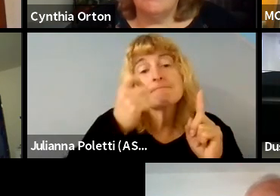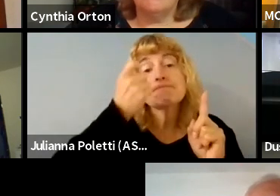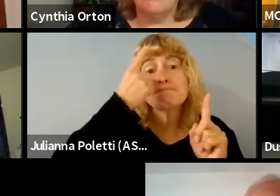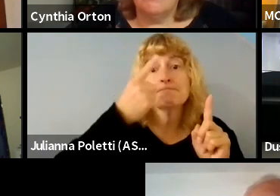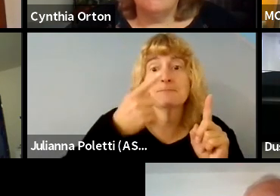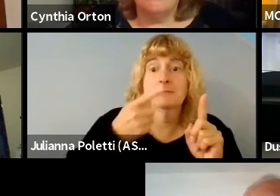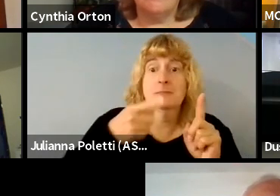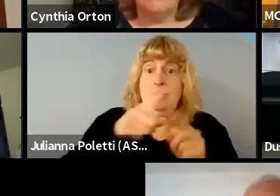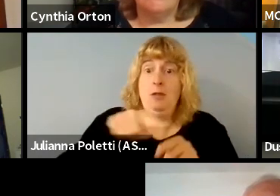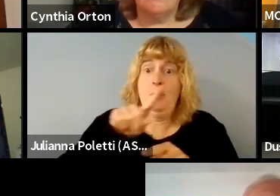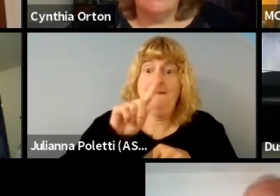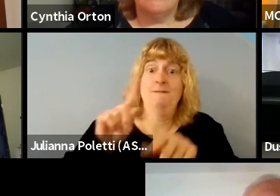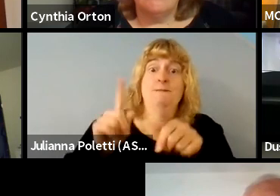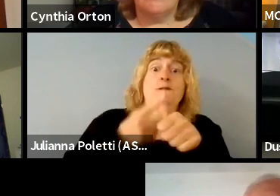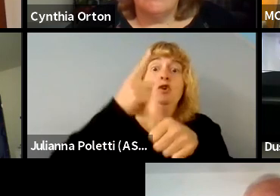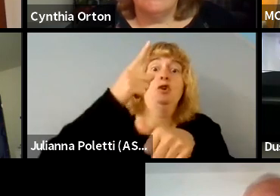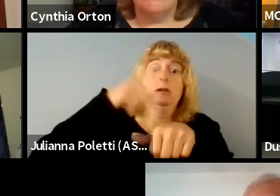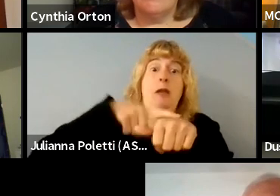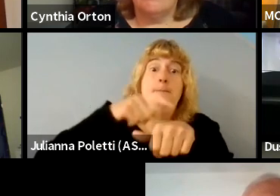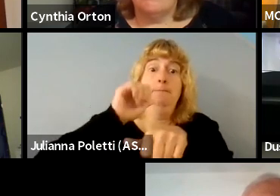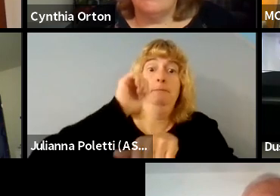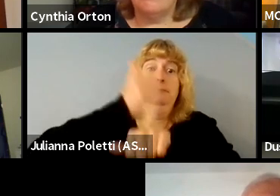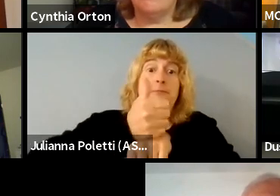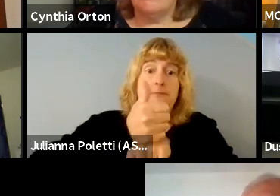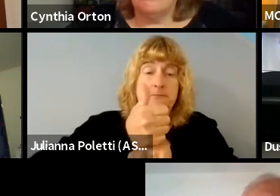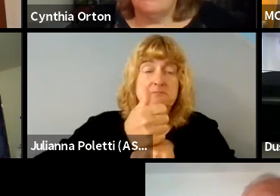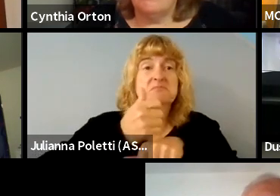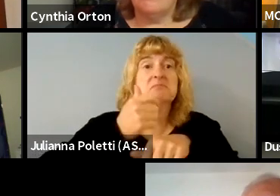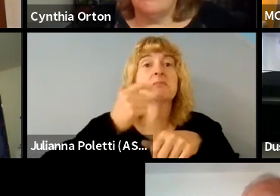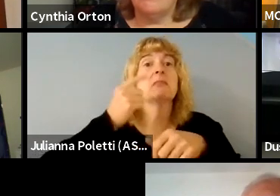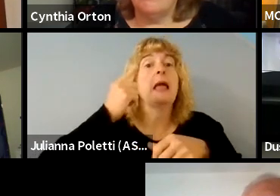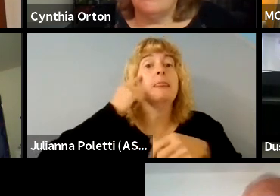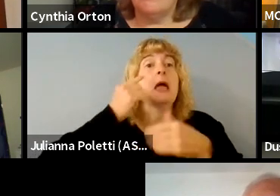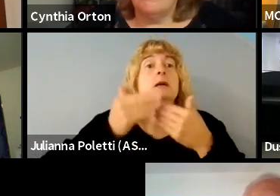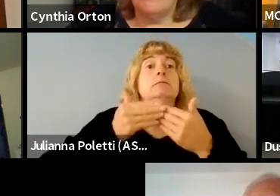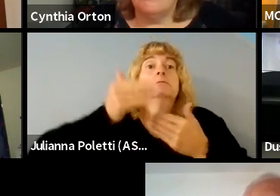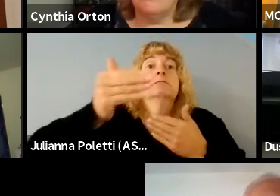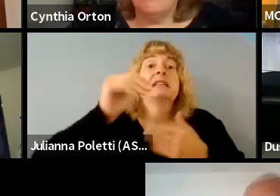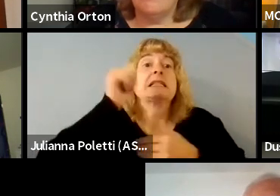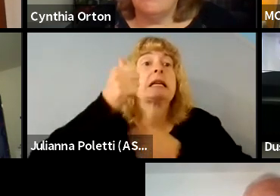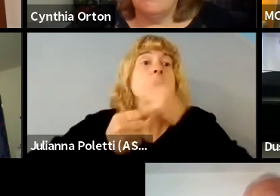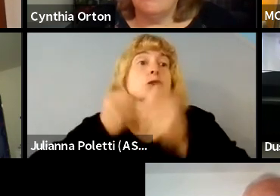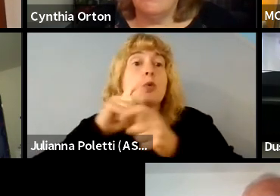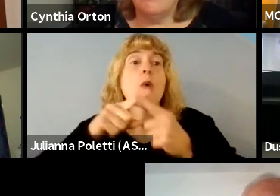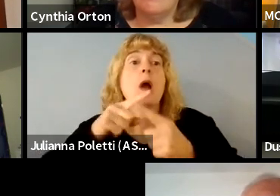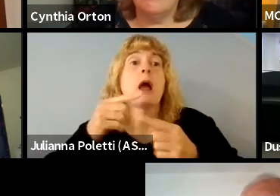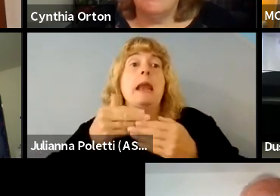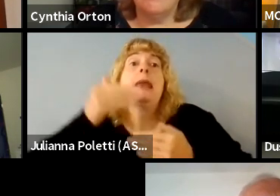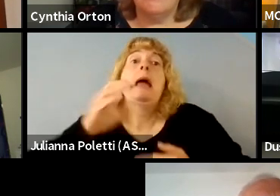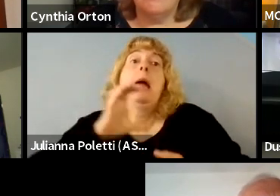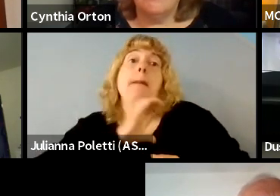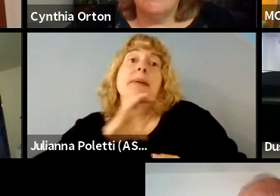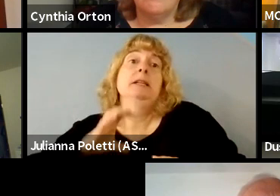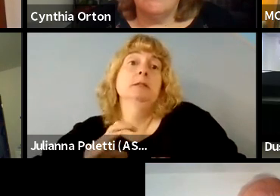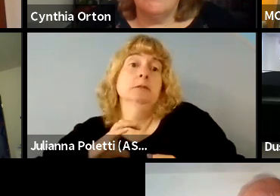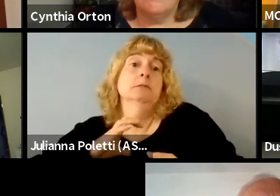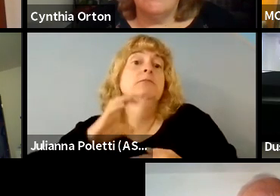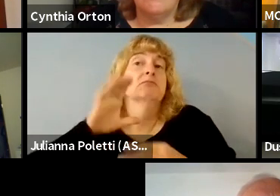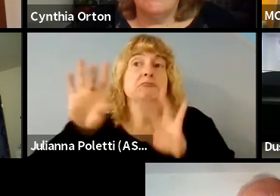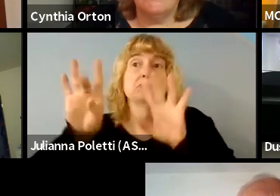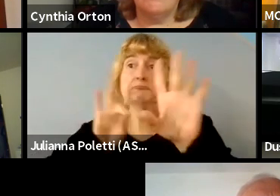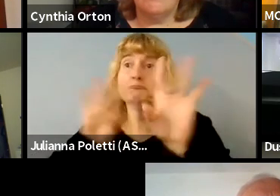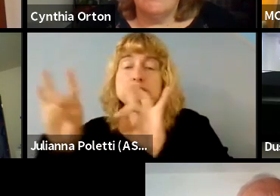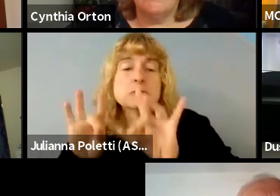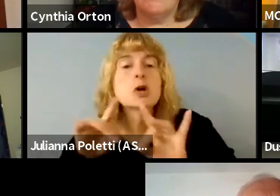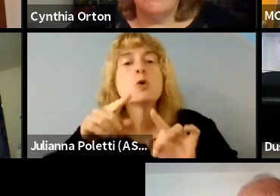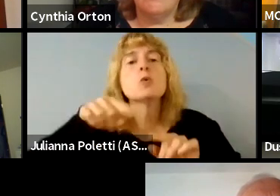time. I think in 10 years, when the next commission seated, there will be, folks will be able to look back to this experience